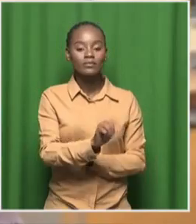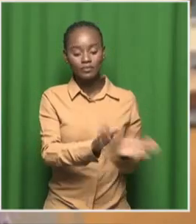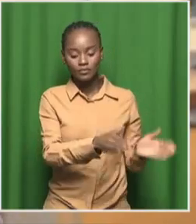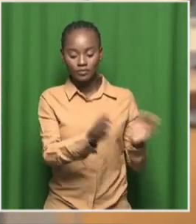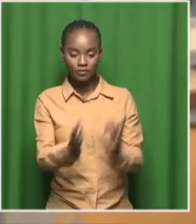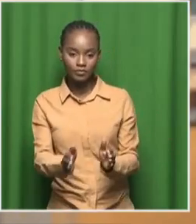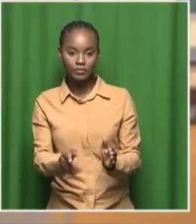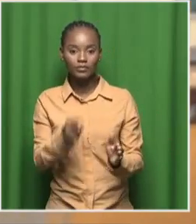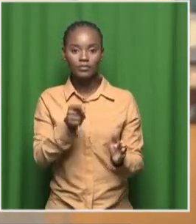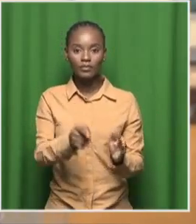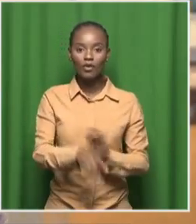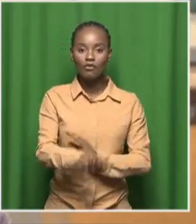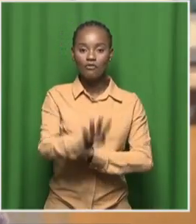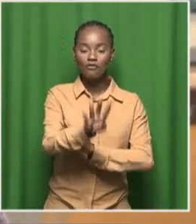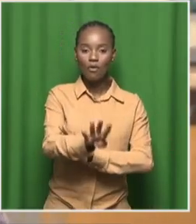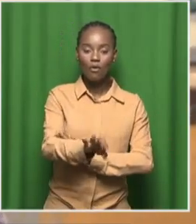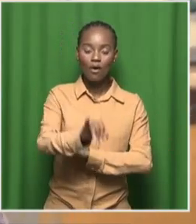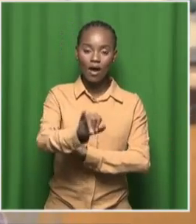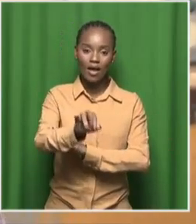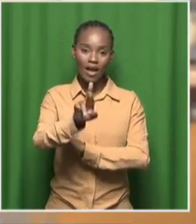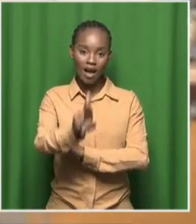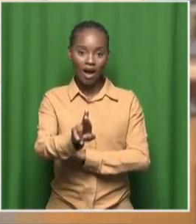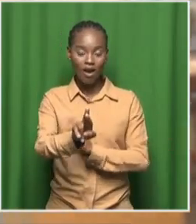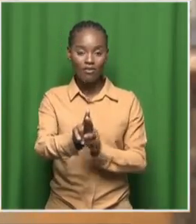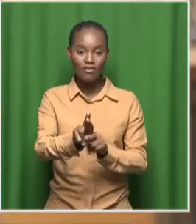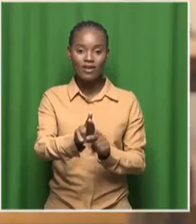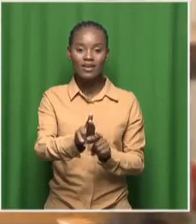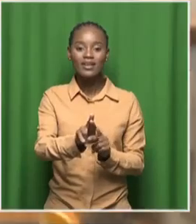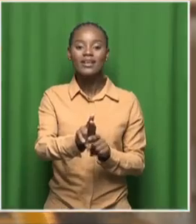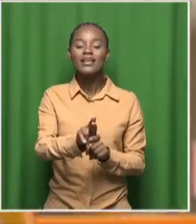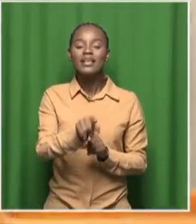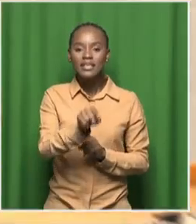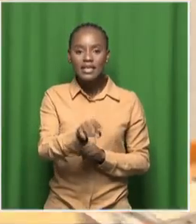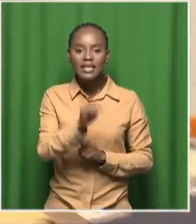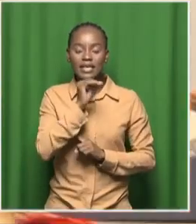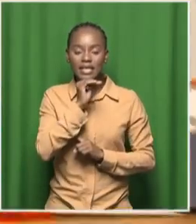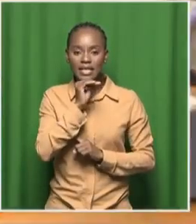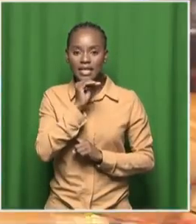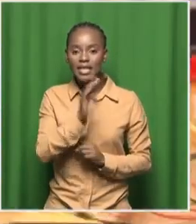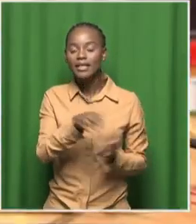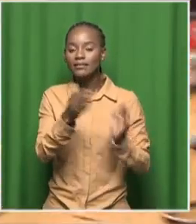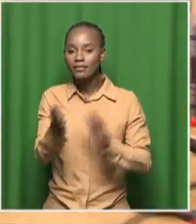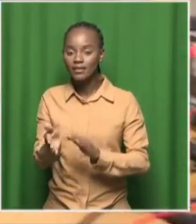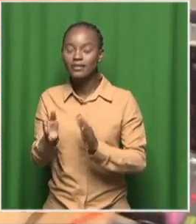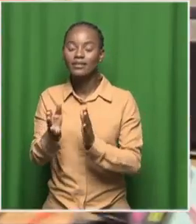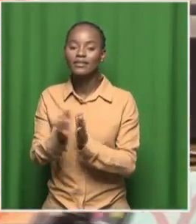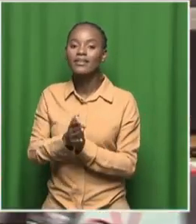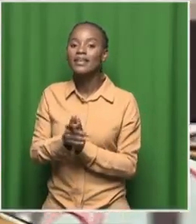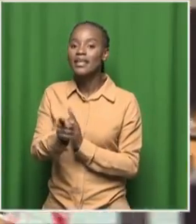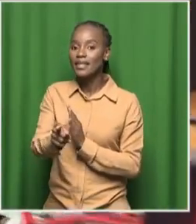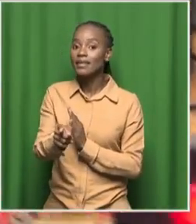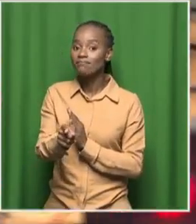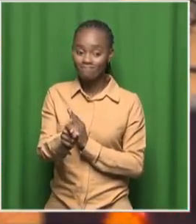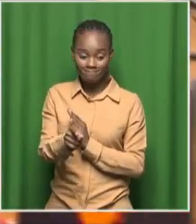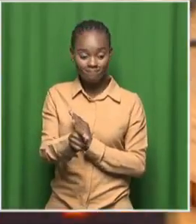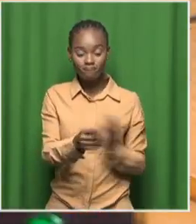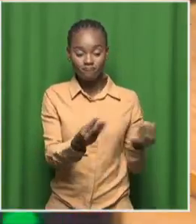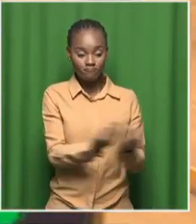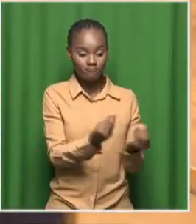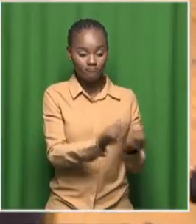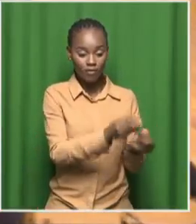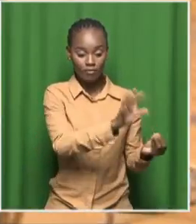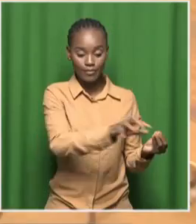what you can call your 4IR. So there you've got a smart relay, but here we're doing manual here. So this is a level 3 project